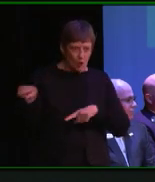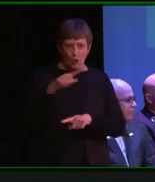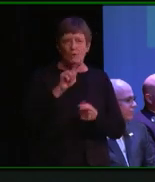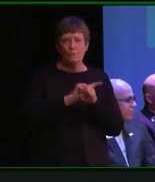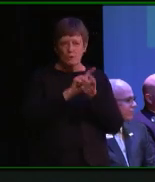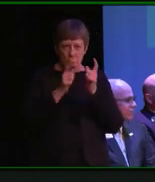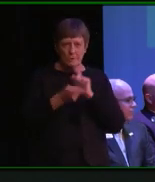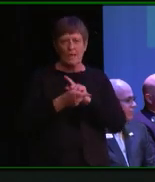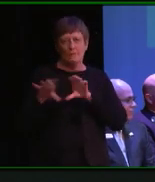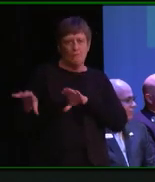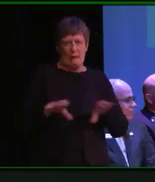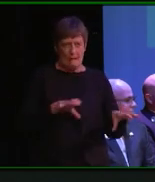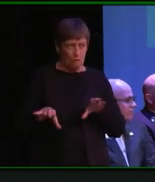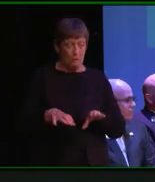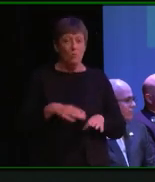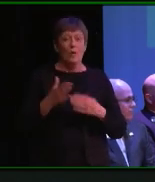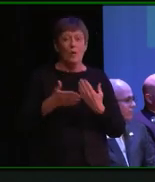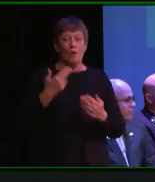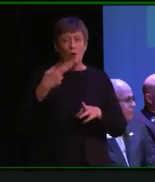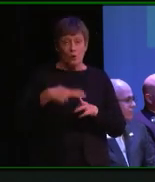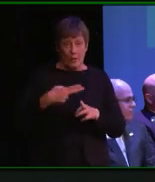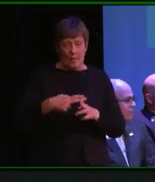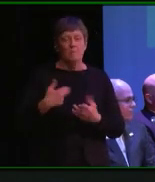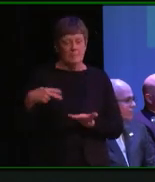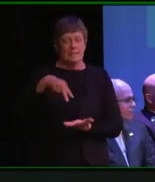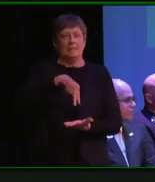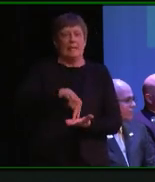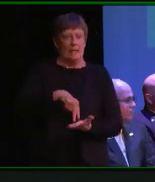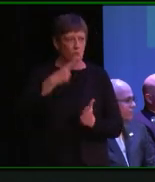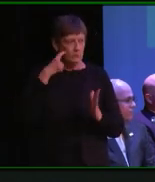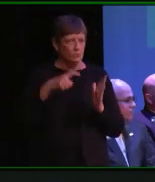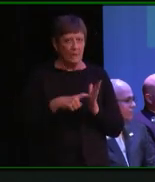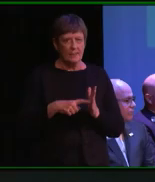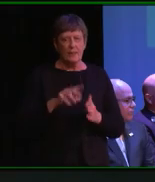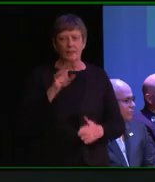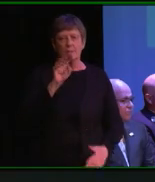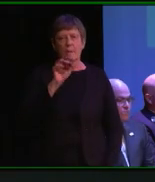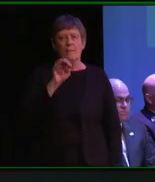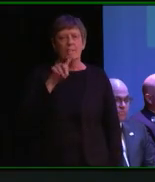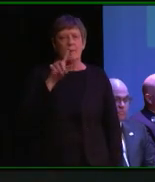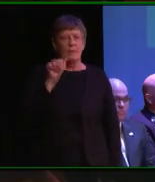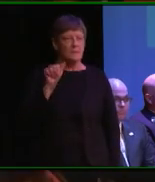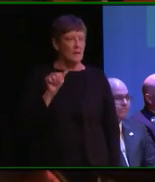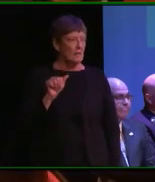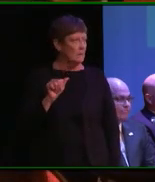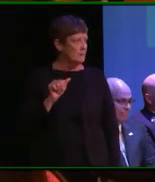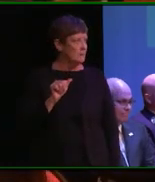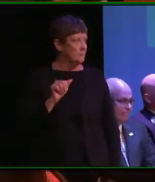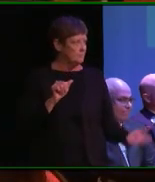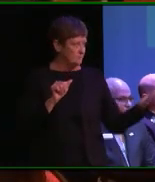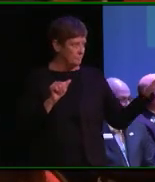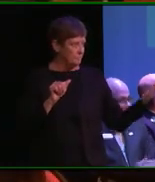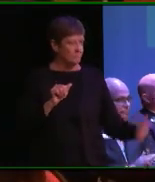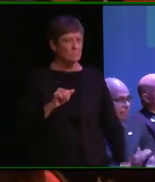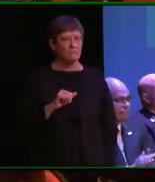change. As I call your name, please stand to be recognized. Melinda Amarantes.